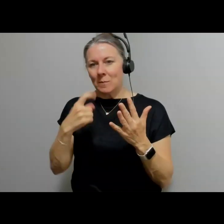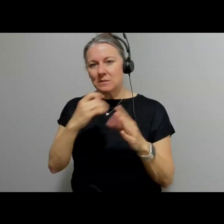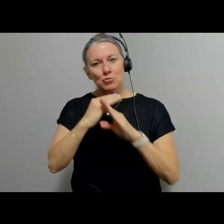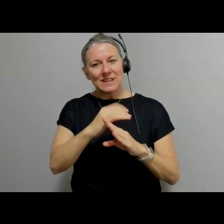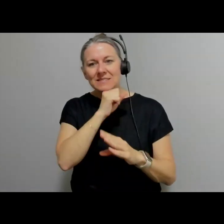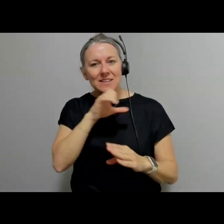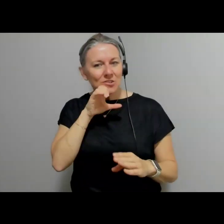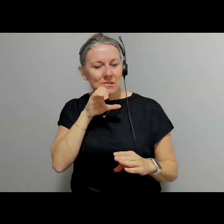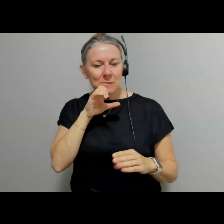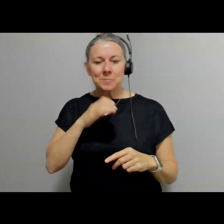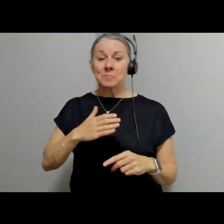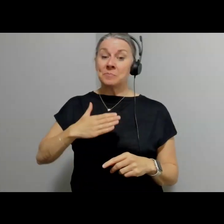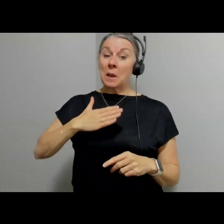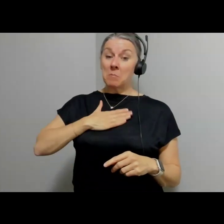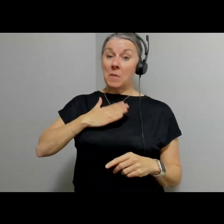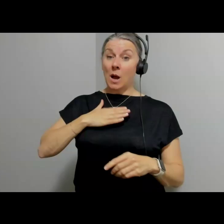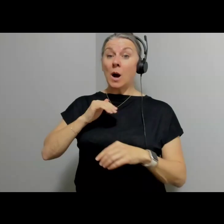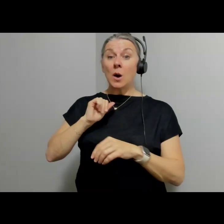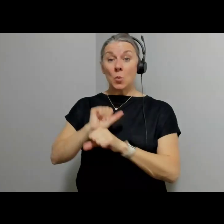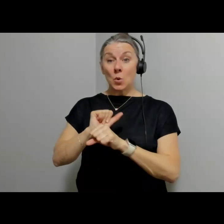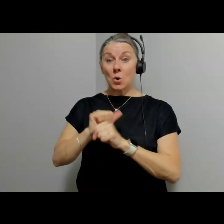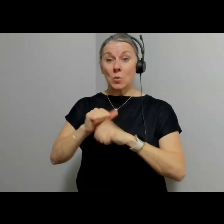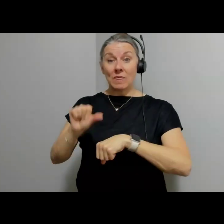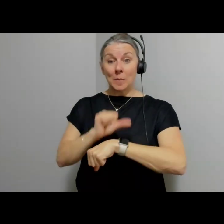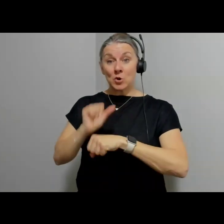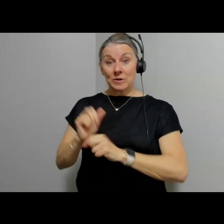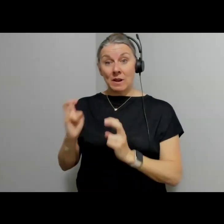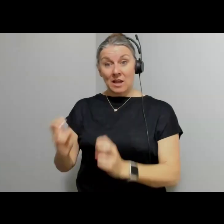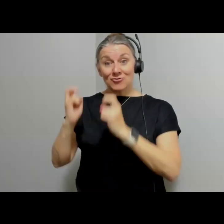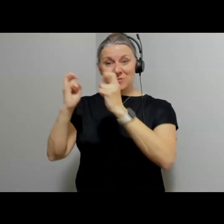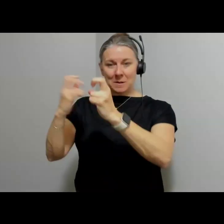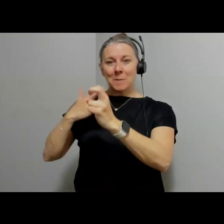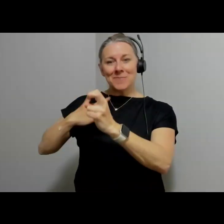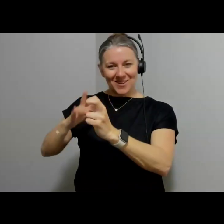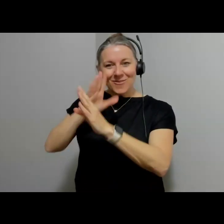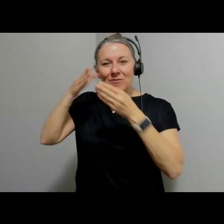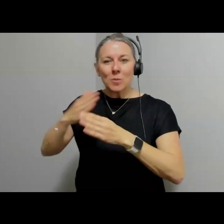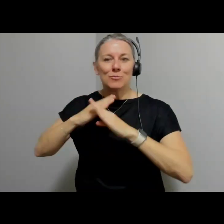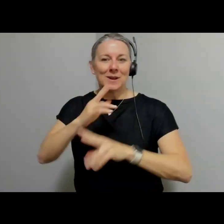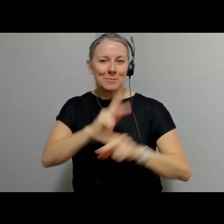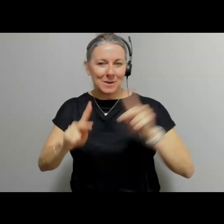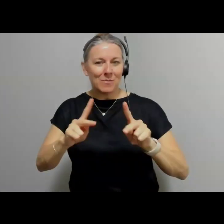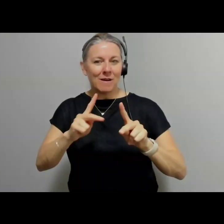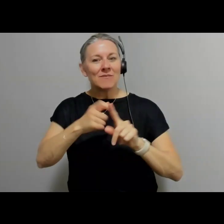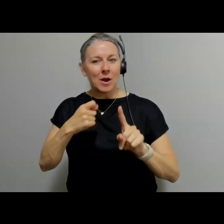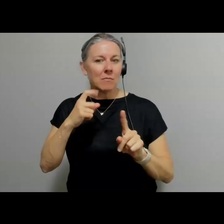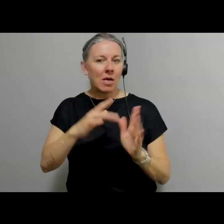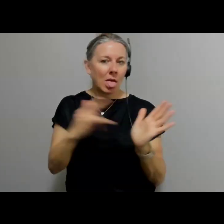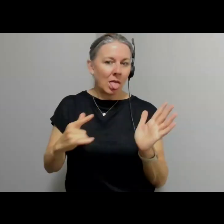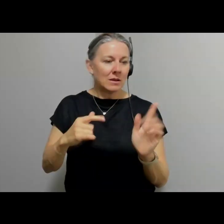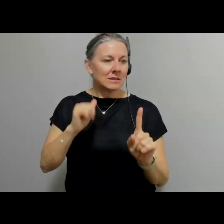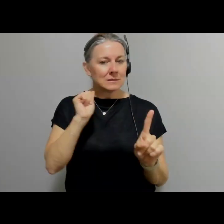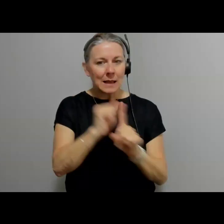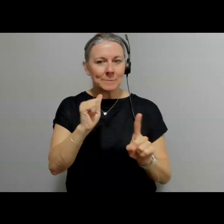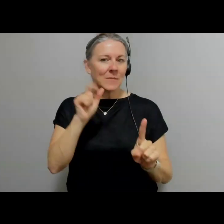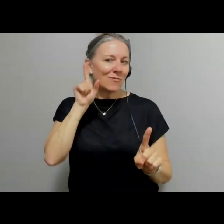it was around consumer protection and protecting people from scams and frauds. And I've heard too many stories in my own personal